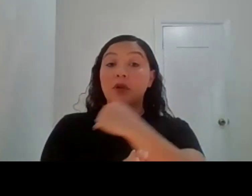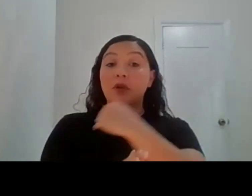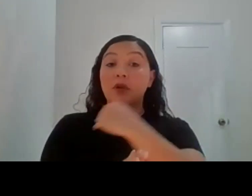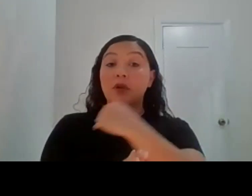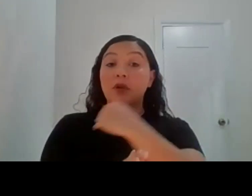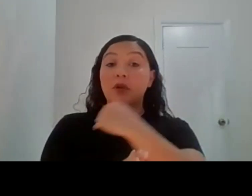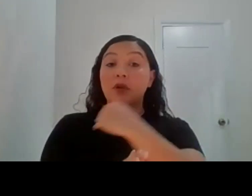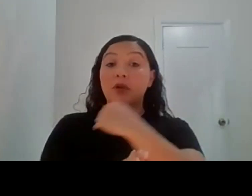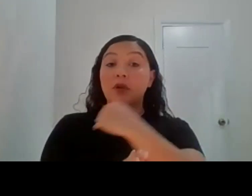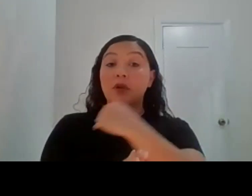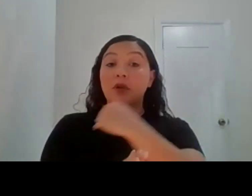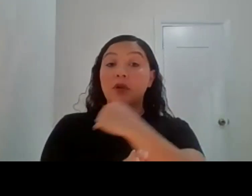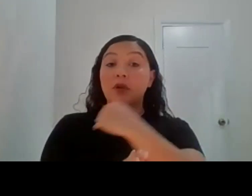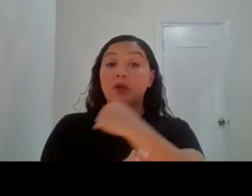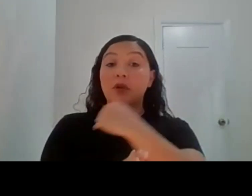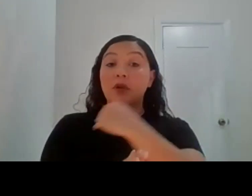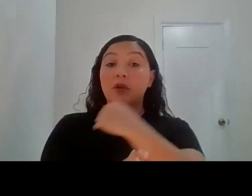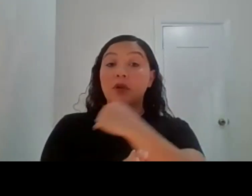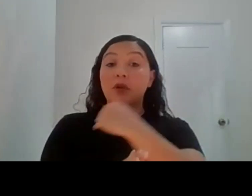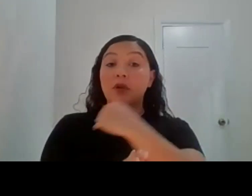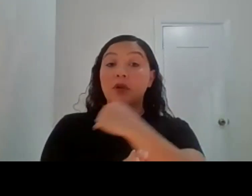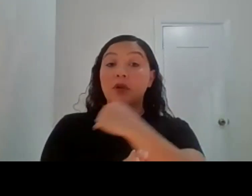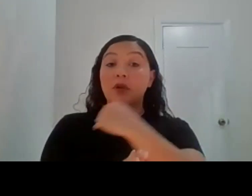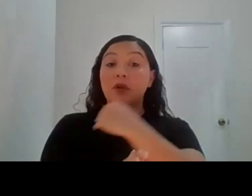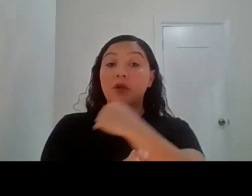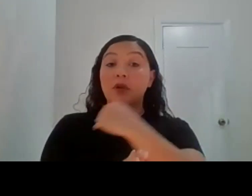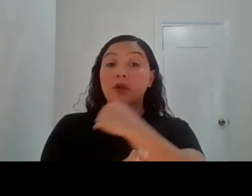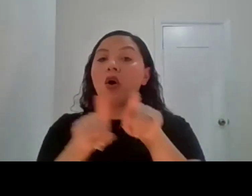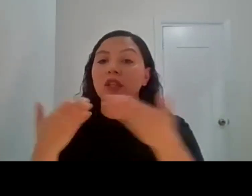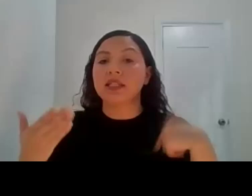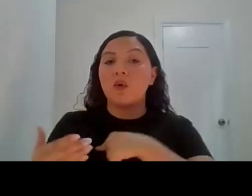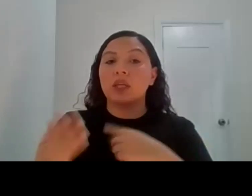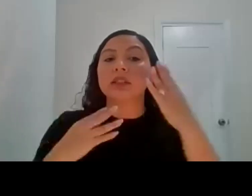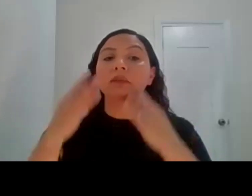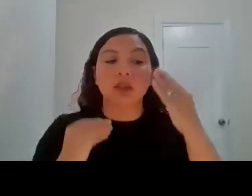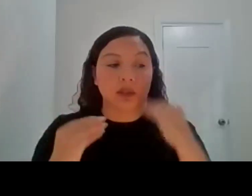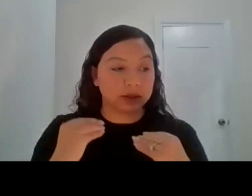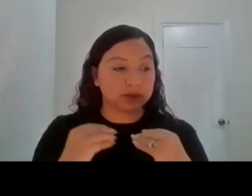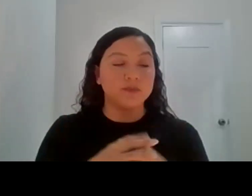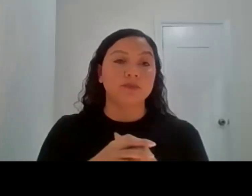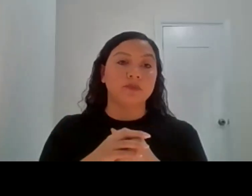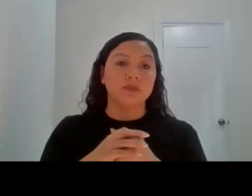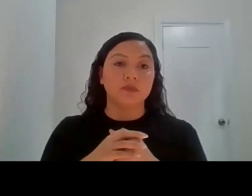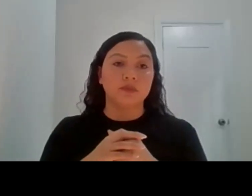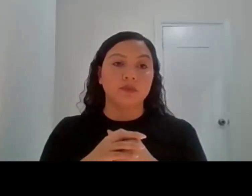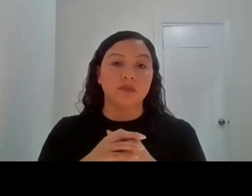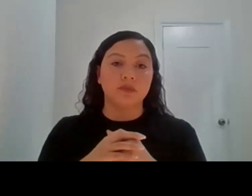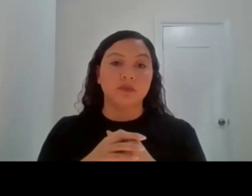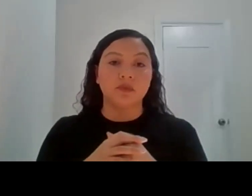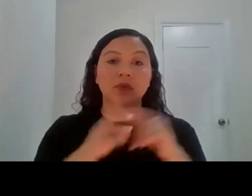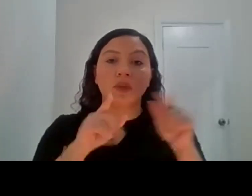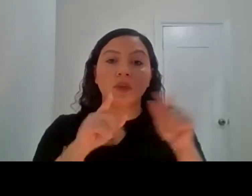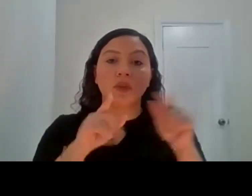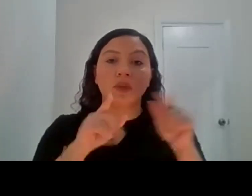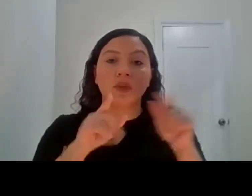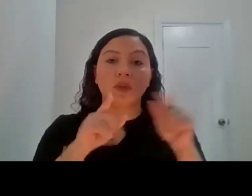communicate learnings and elevate issues that arise in the AdLib discussions to the other MPA stakeholder advisory